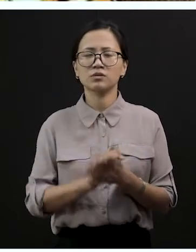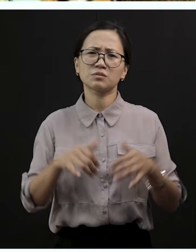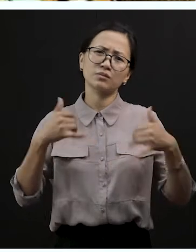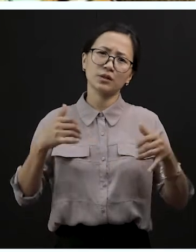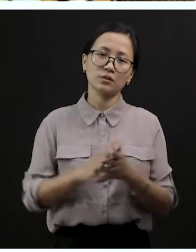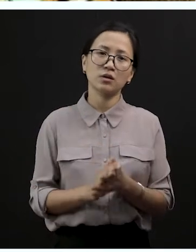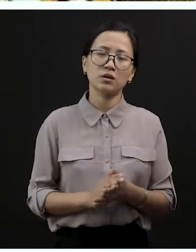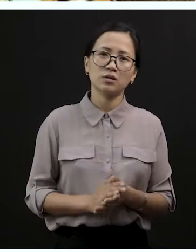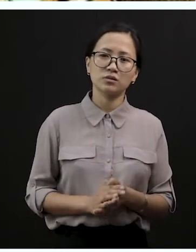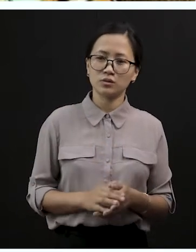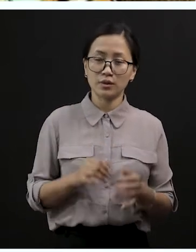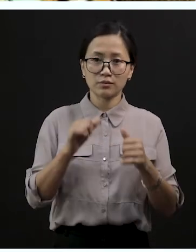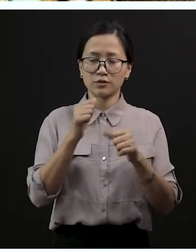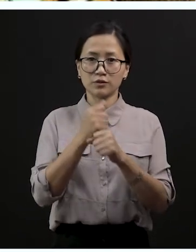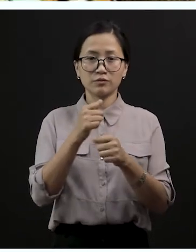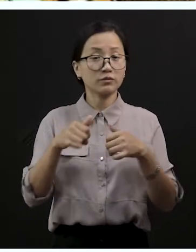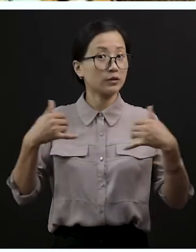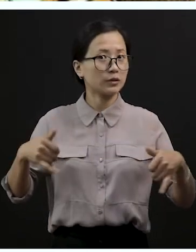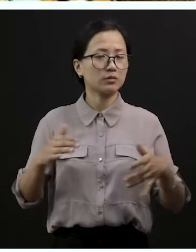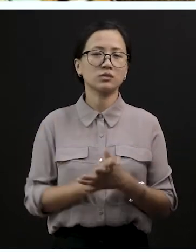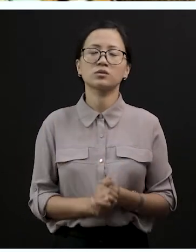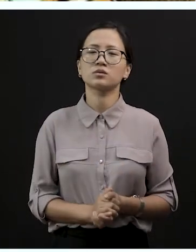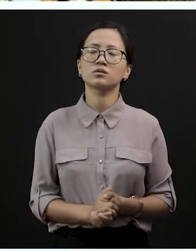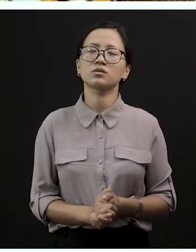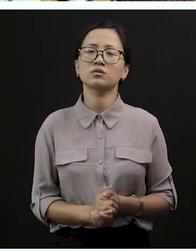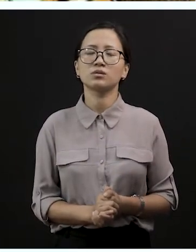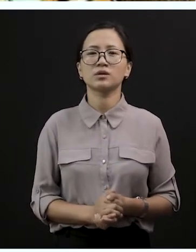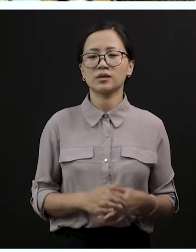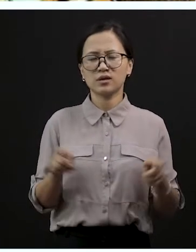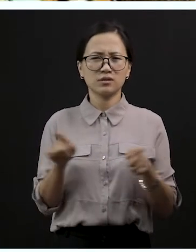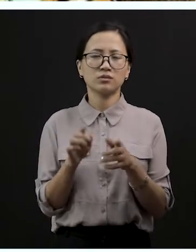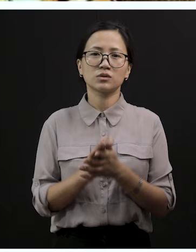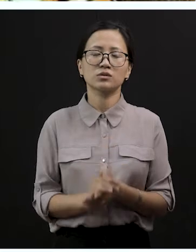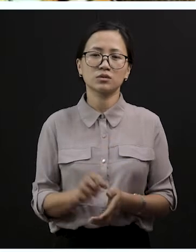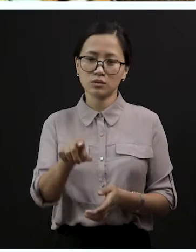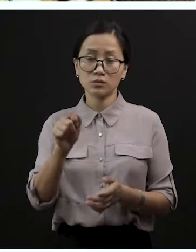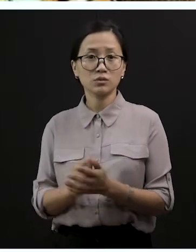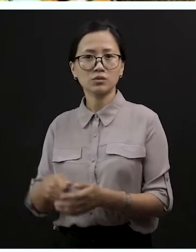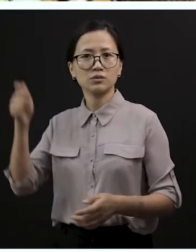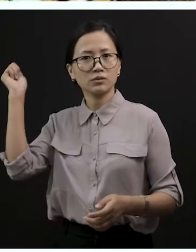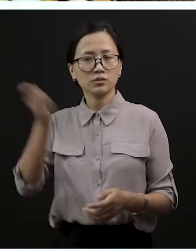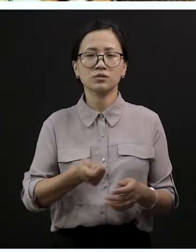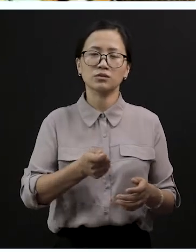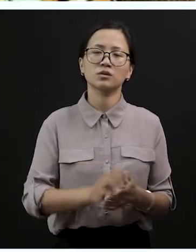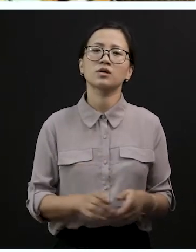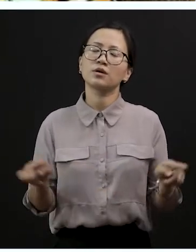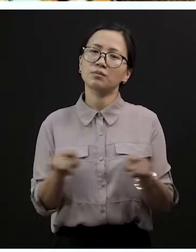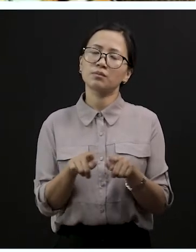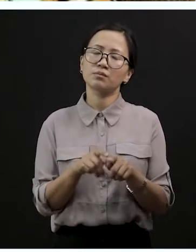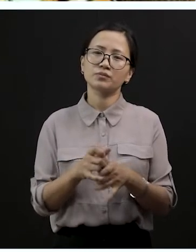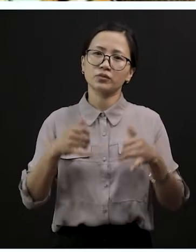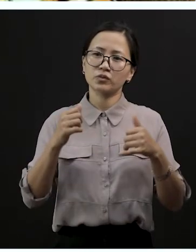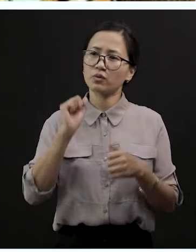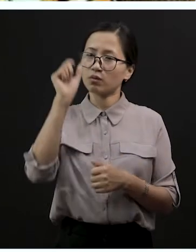Lima also responded on behalf of the tomato plant, right? So just like that, the owner also played a